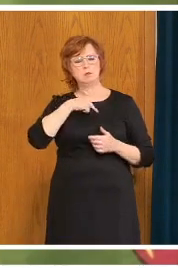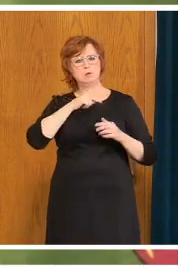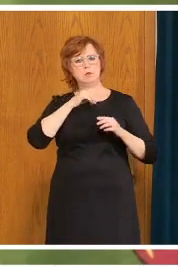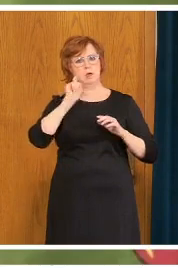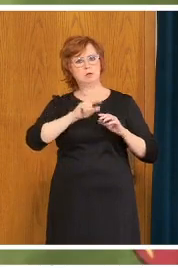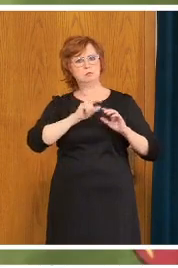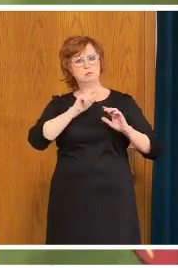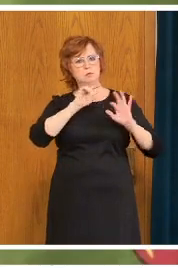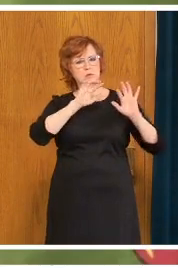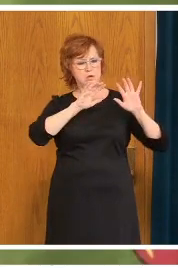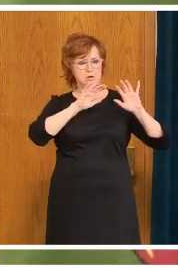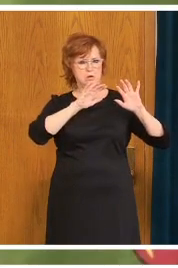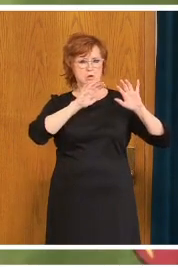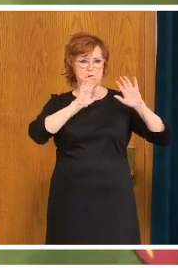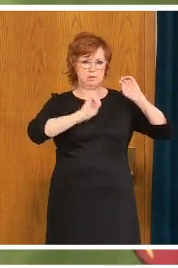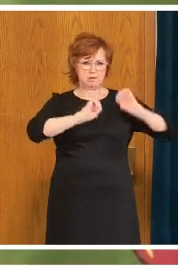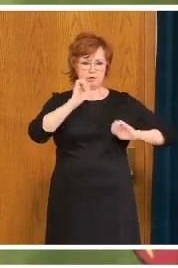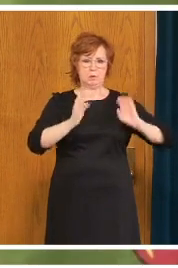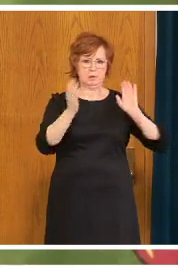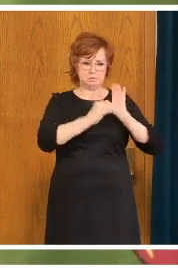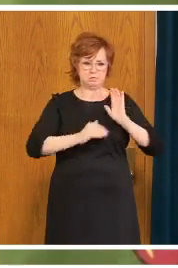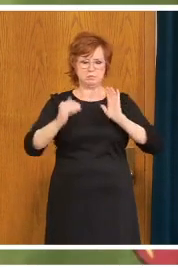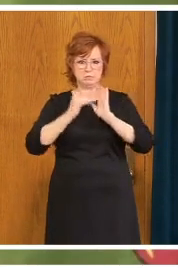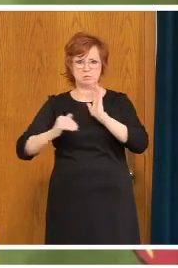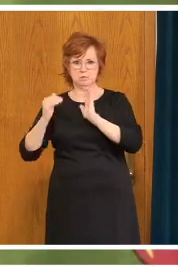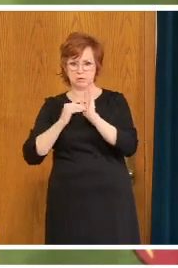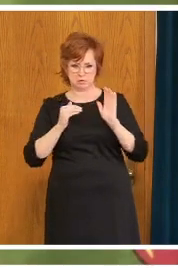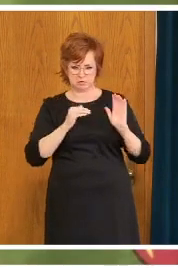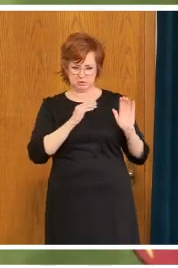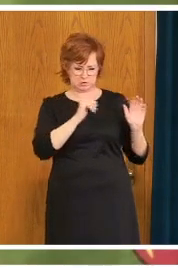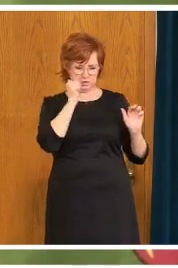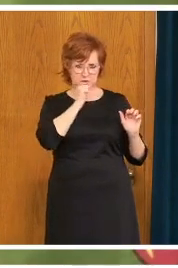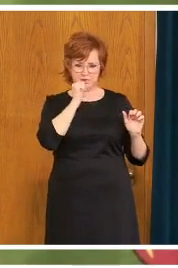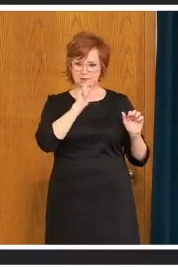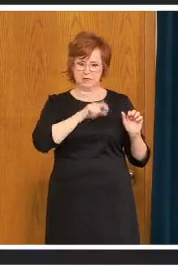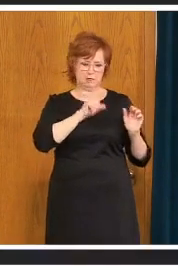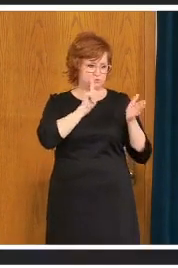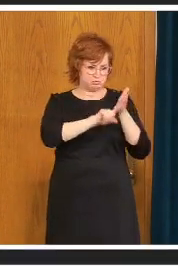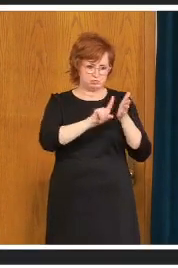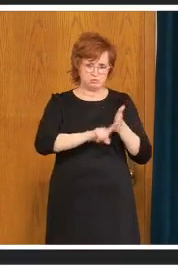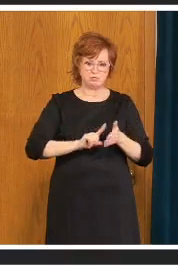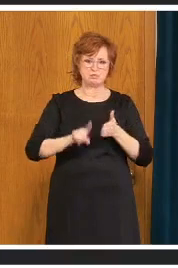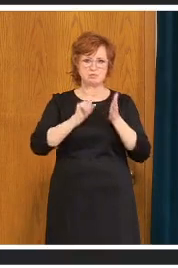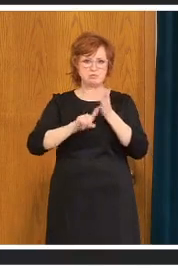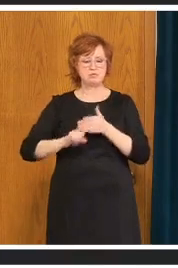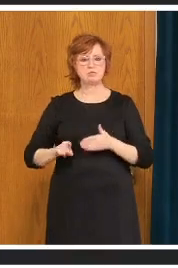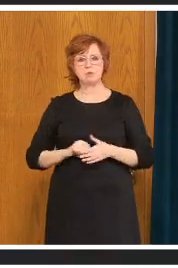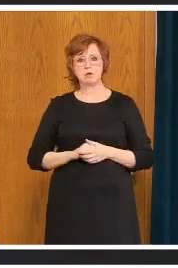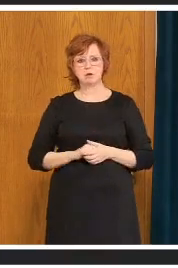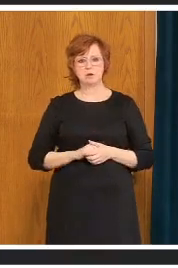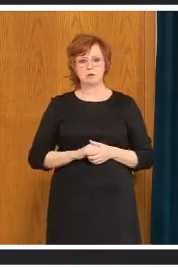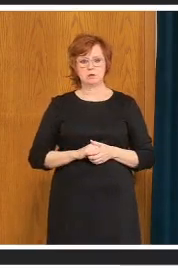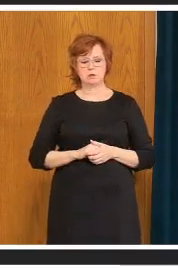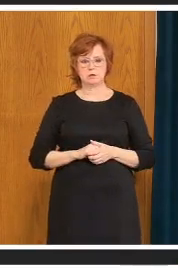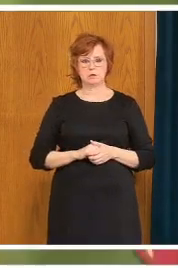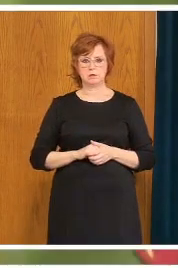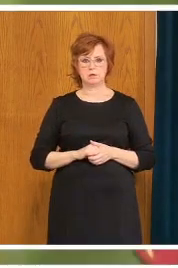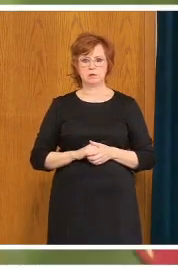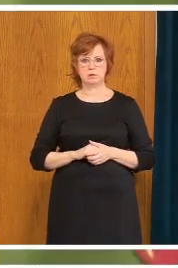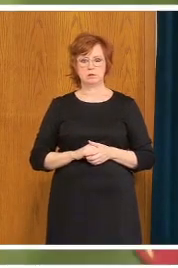we're keeping our restrictions in place and asking people to comply with those restrictions, but balancing that out with a very, very aggressive